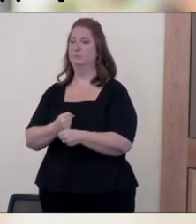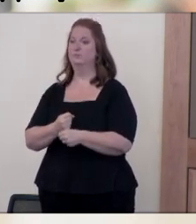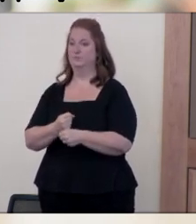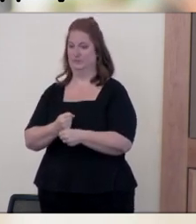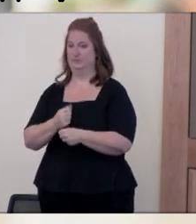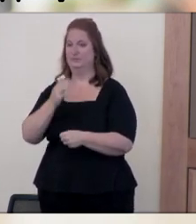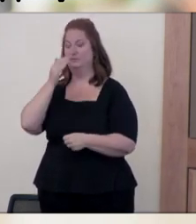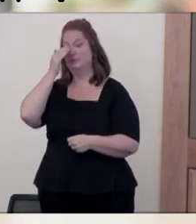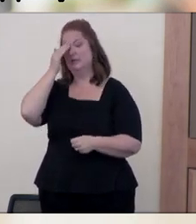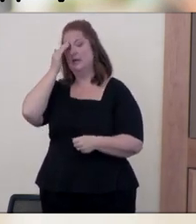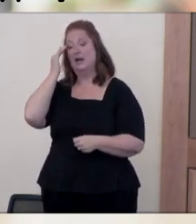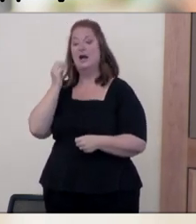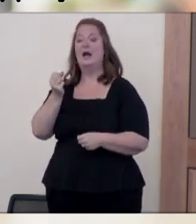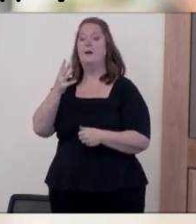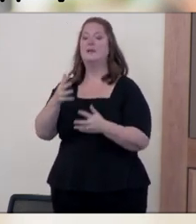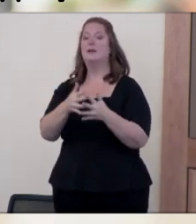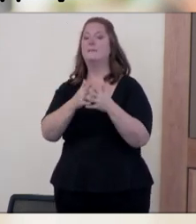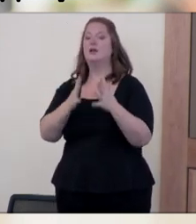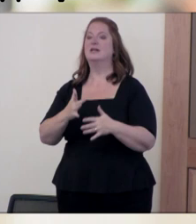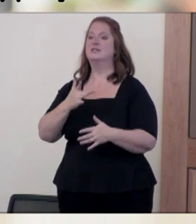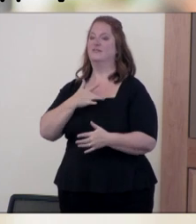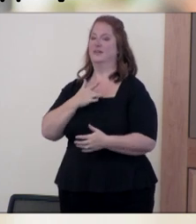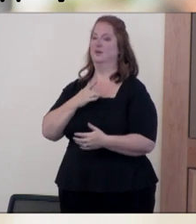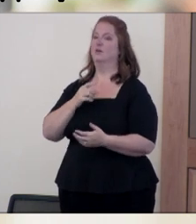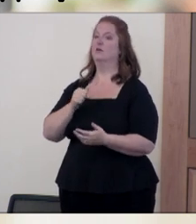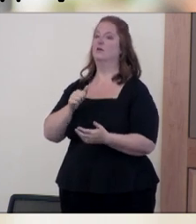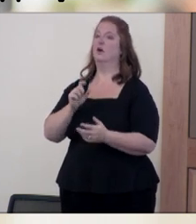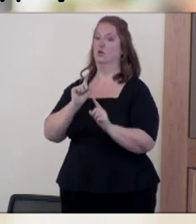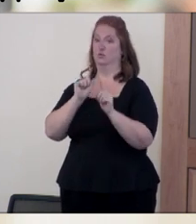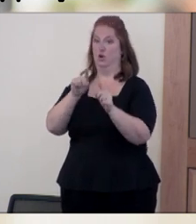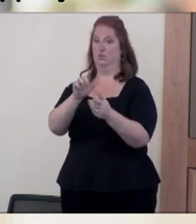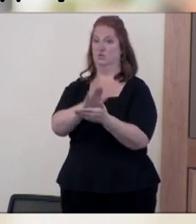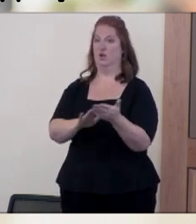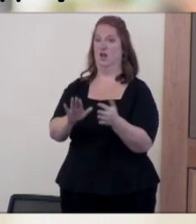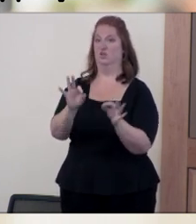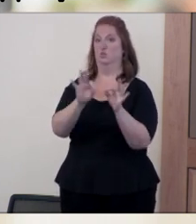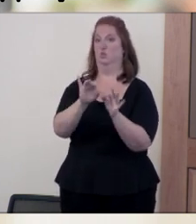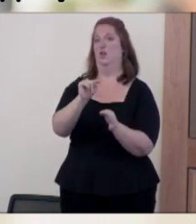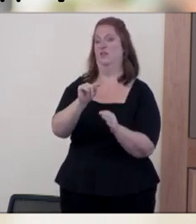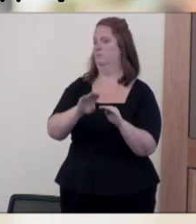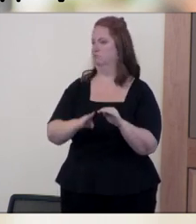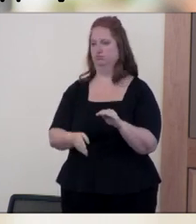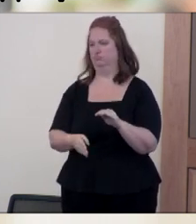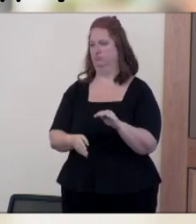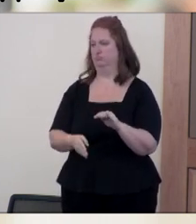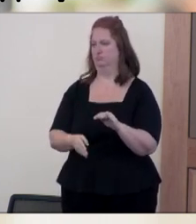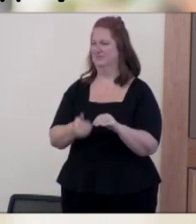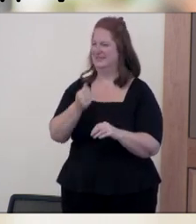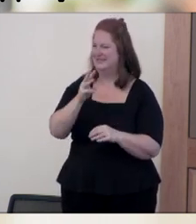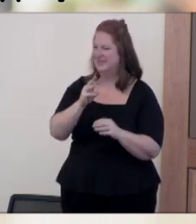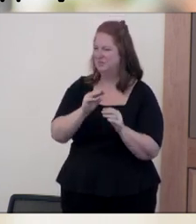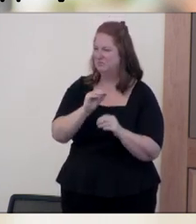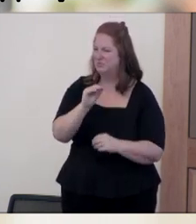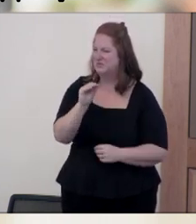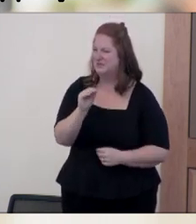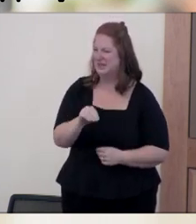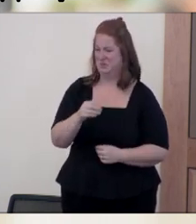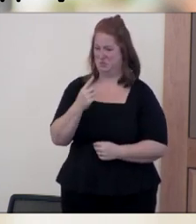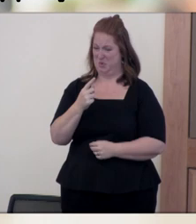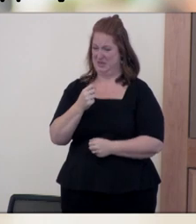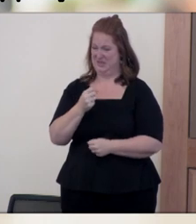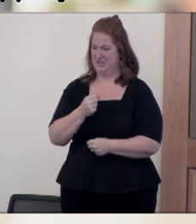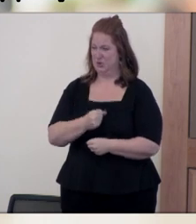of Americans who believe that going to college is worth it. A 16% drop, and that's just in one